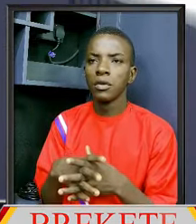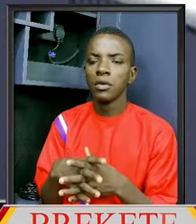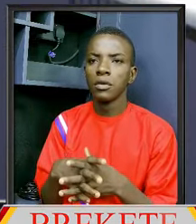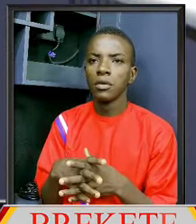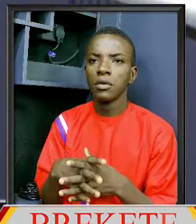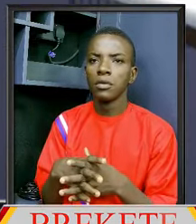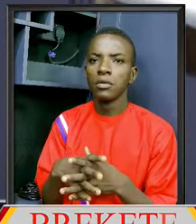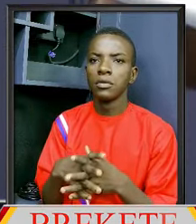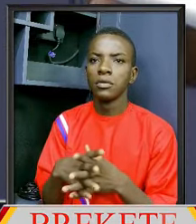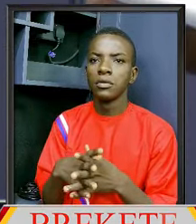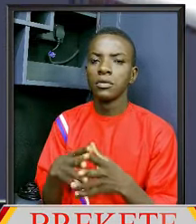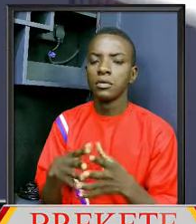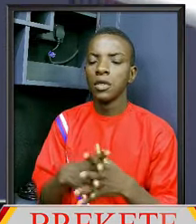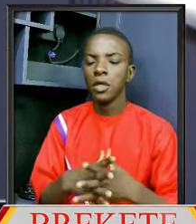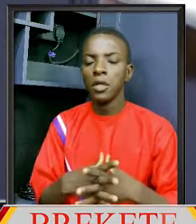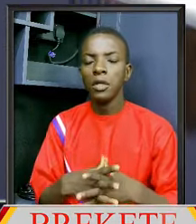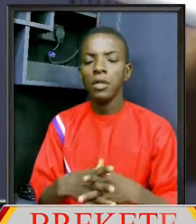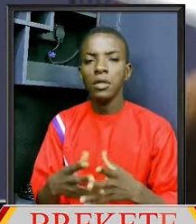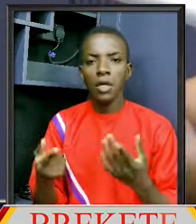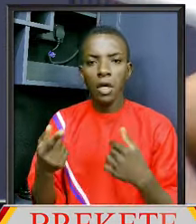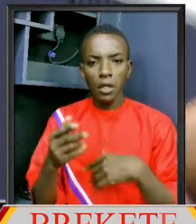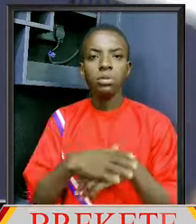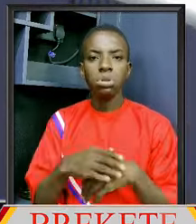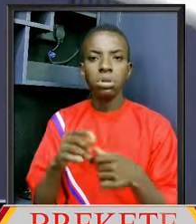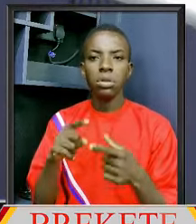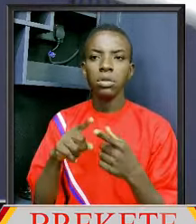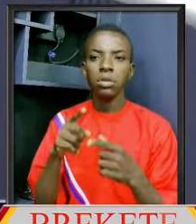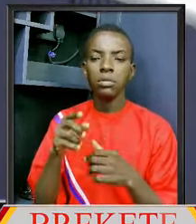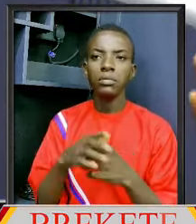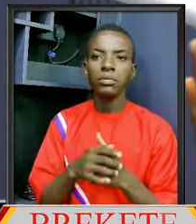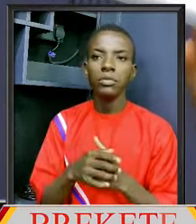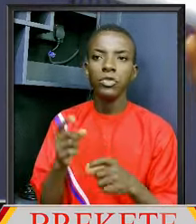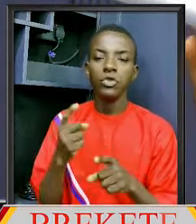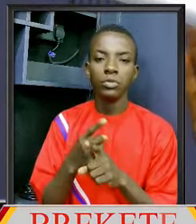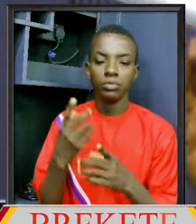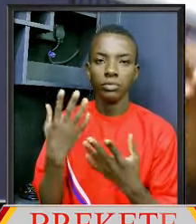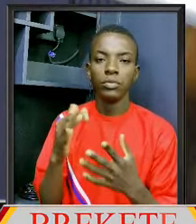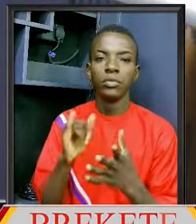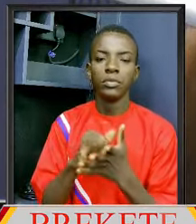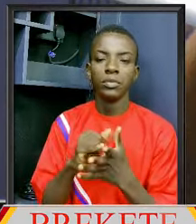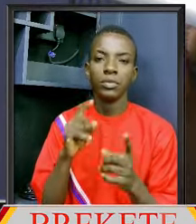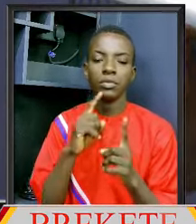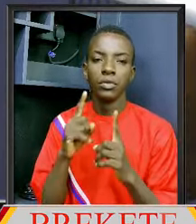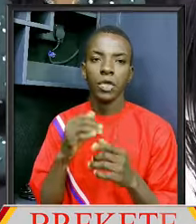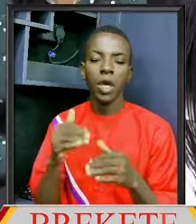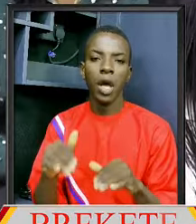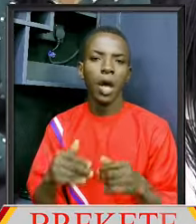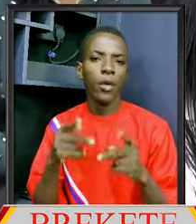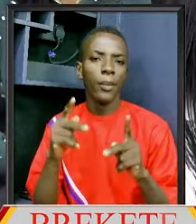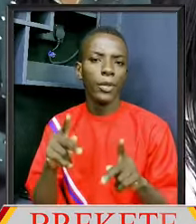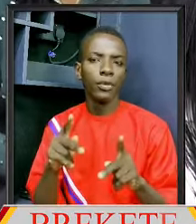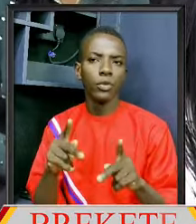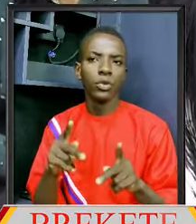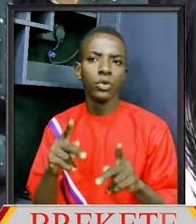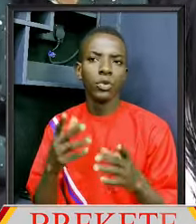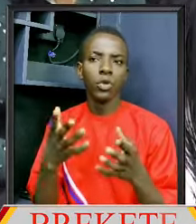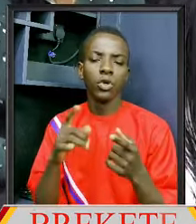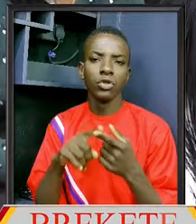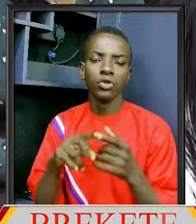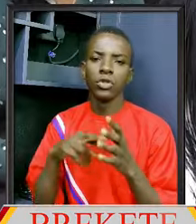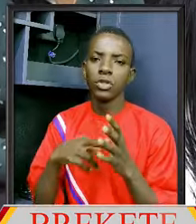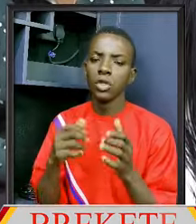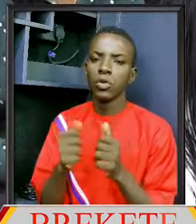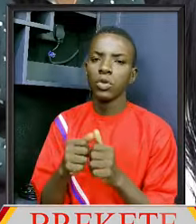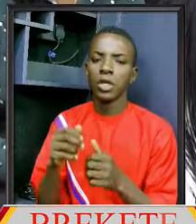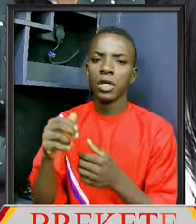sister. Yes, make she talk. We'll still come back to you, sir. So may just hold on. That your thoughts. How people will want to register